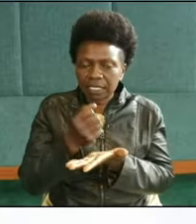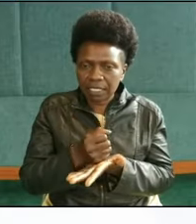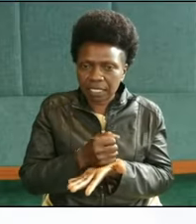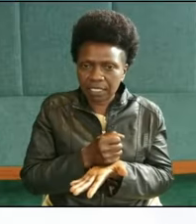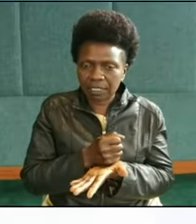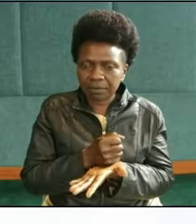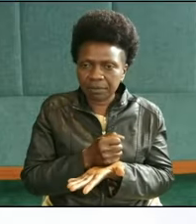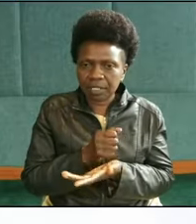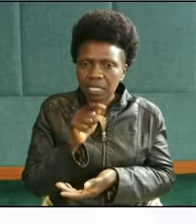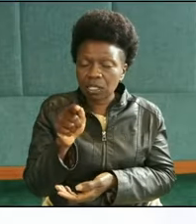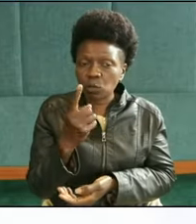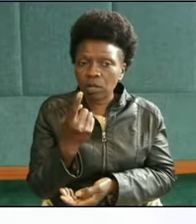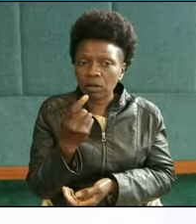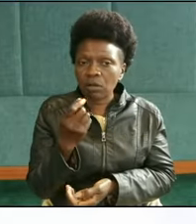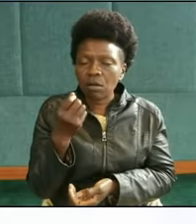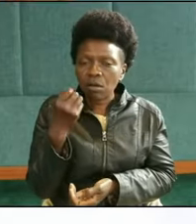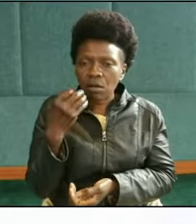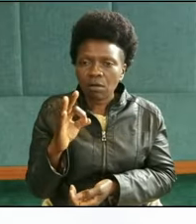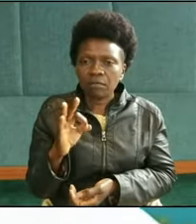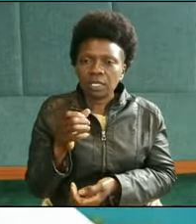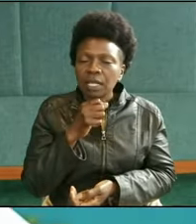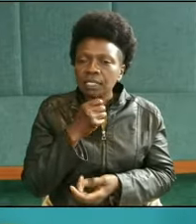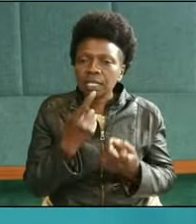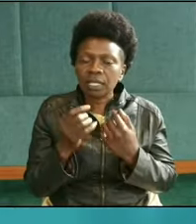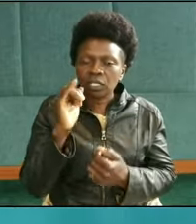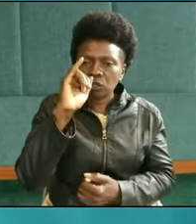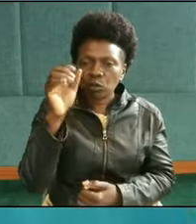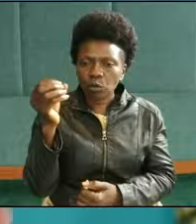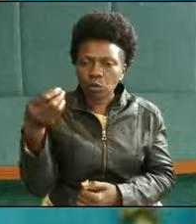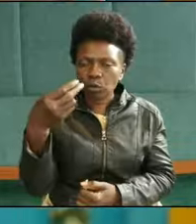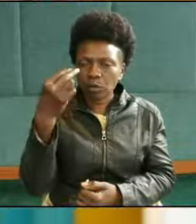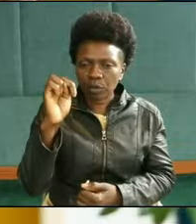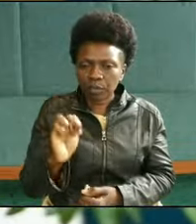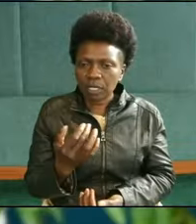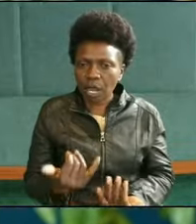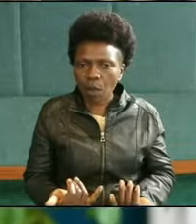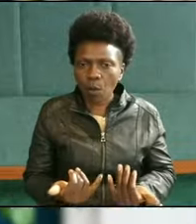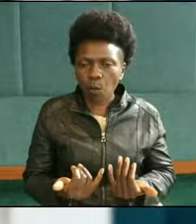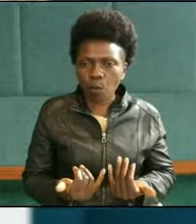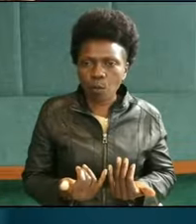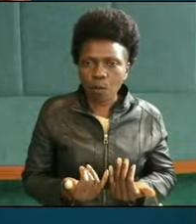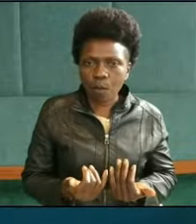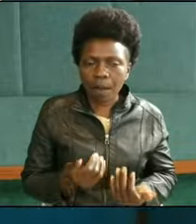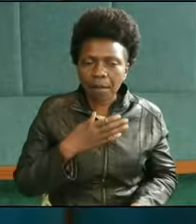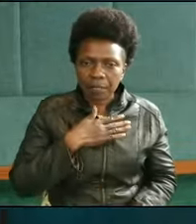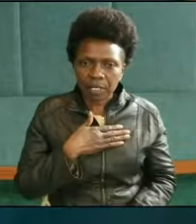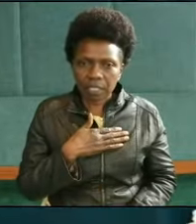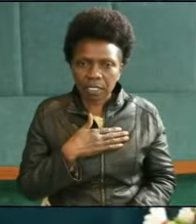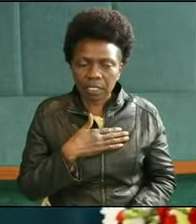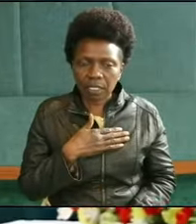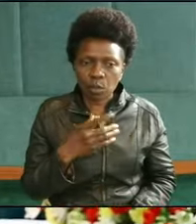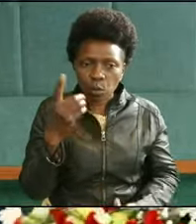This one of the elders is telling John, now, please